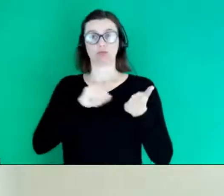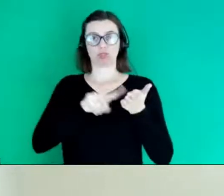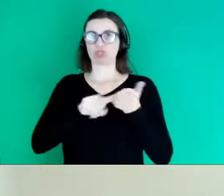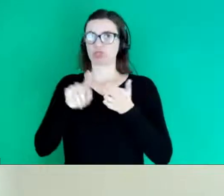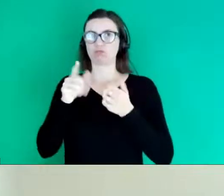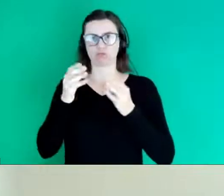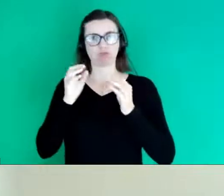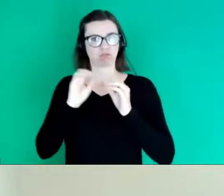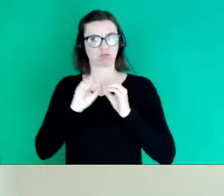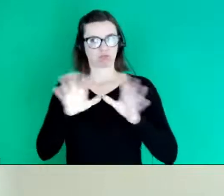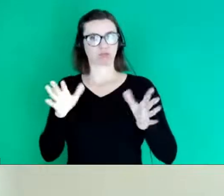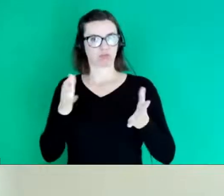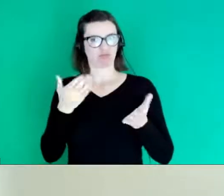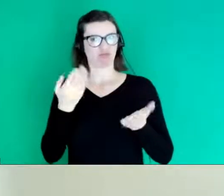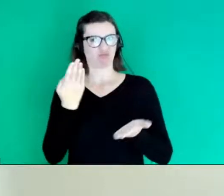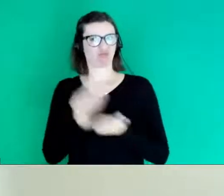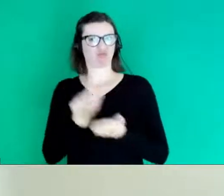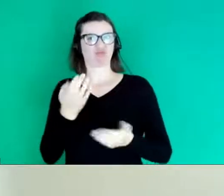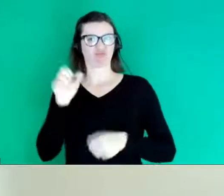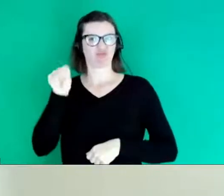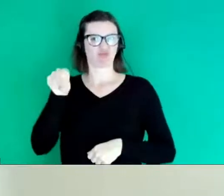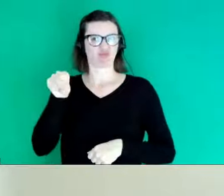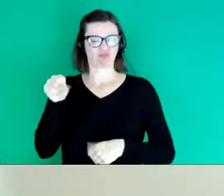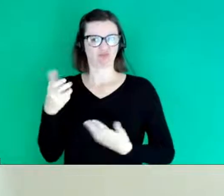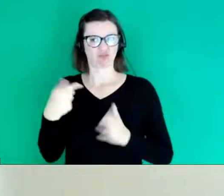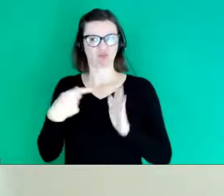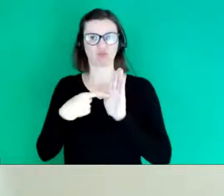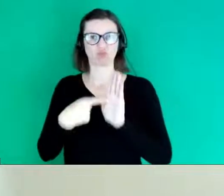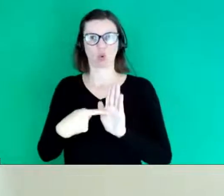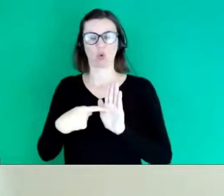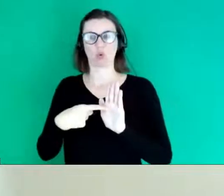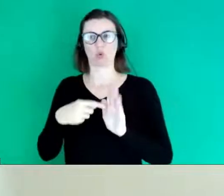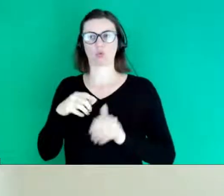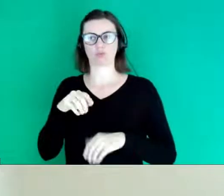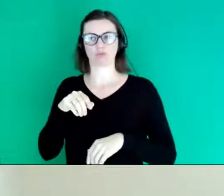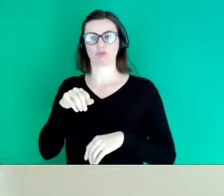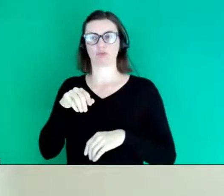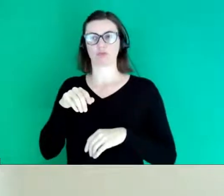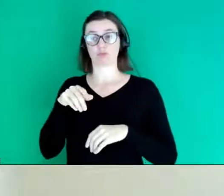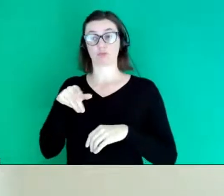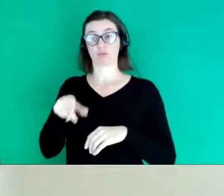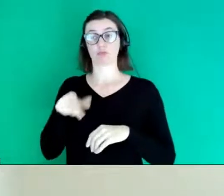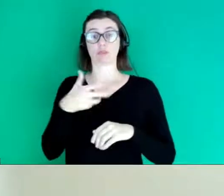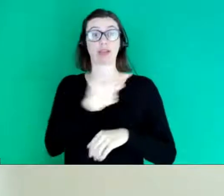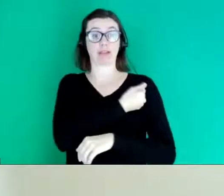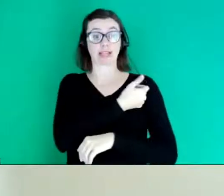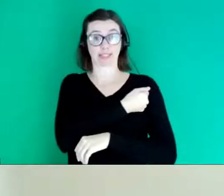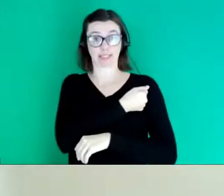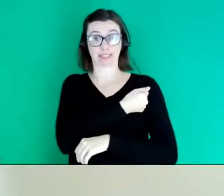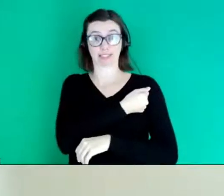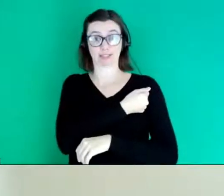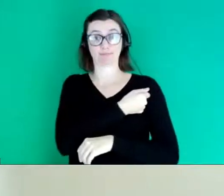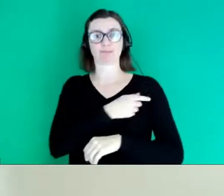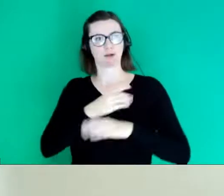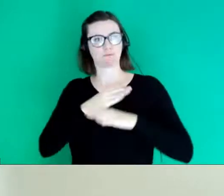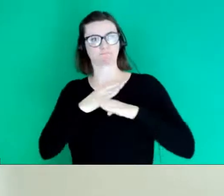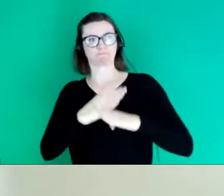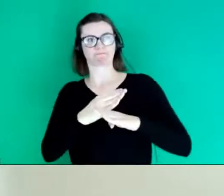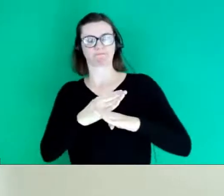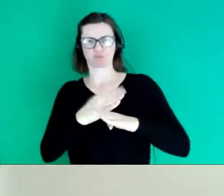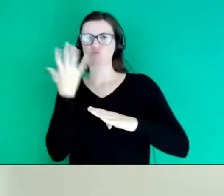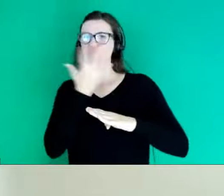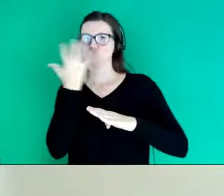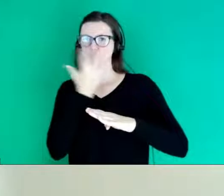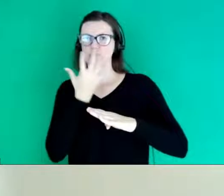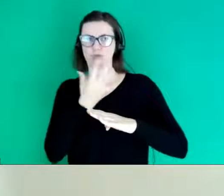clearly showing this, that the immunity that's produced by the vaccinations is more profound and